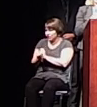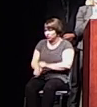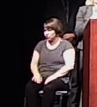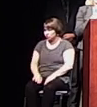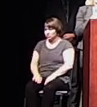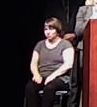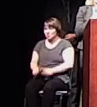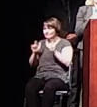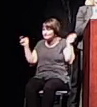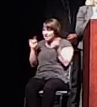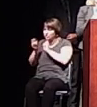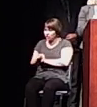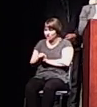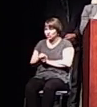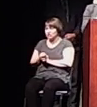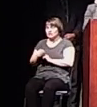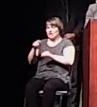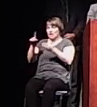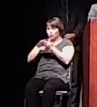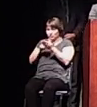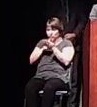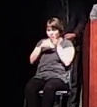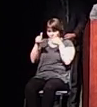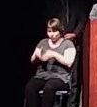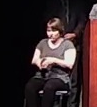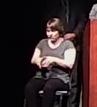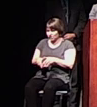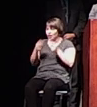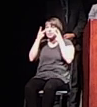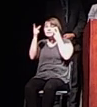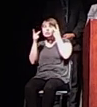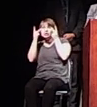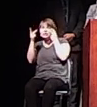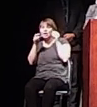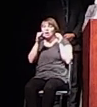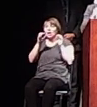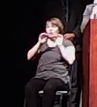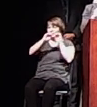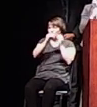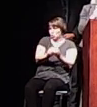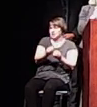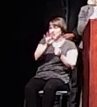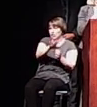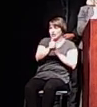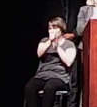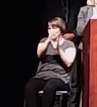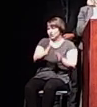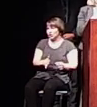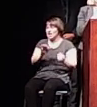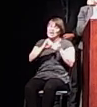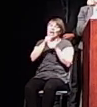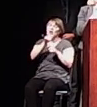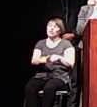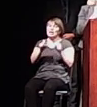universally, the research focuses on the vision of the organizational leader and how that vision leads to a lasting change enacted over